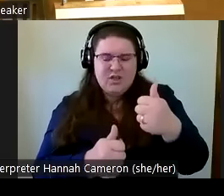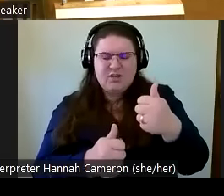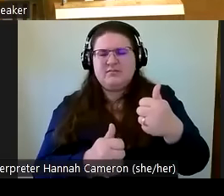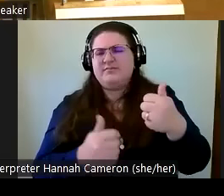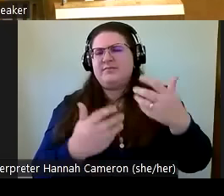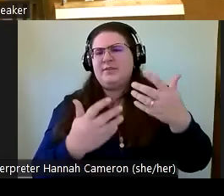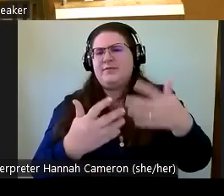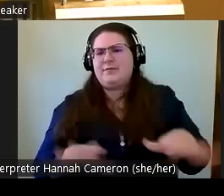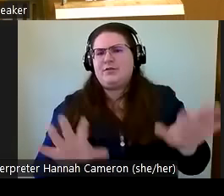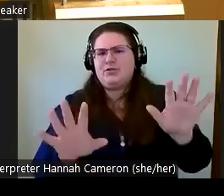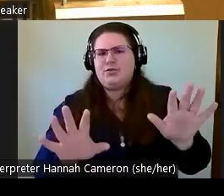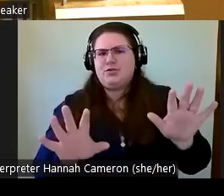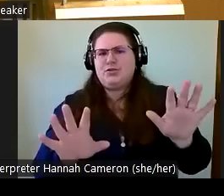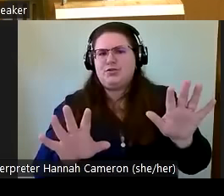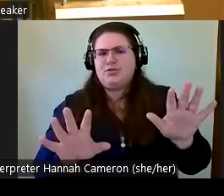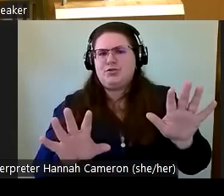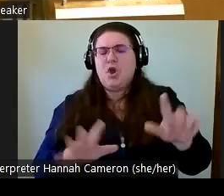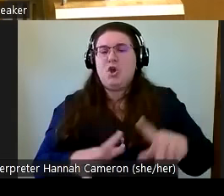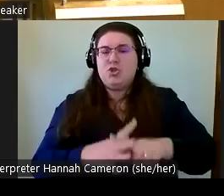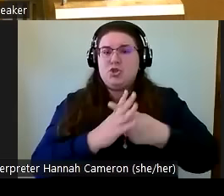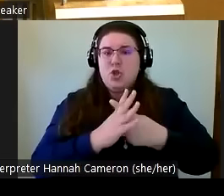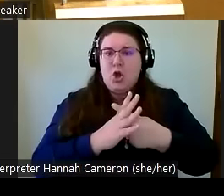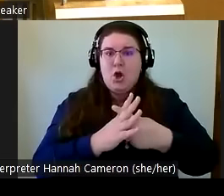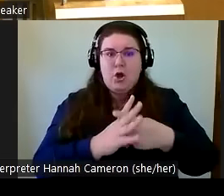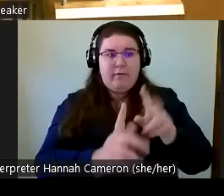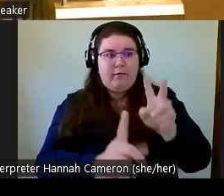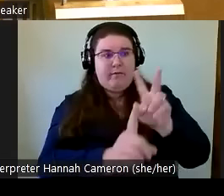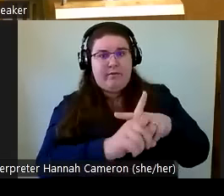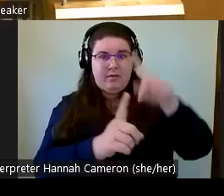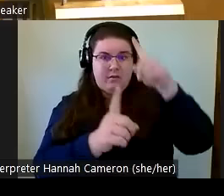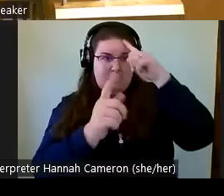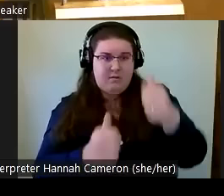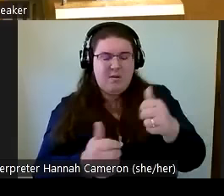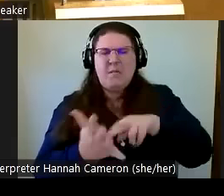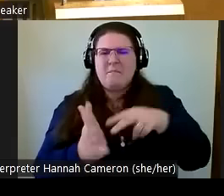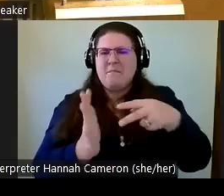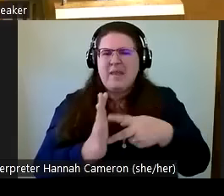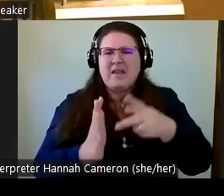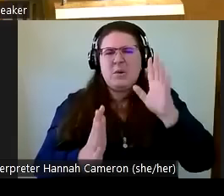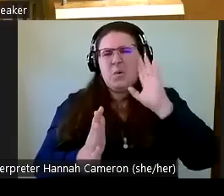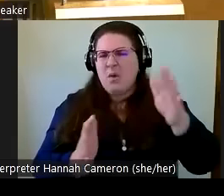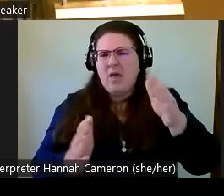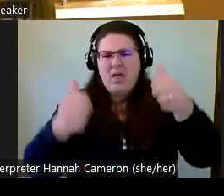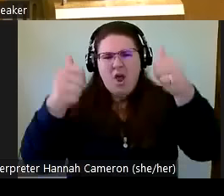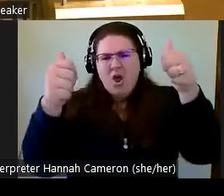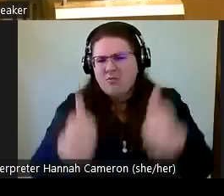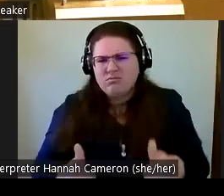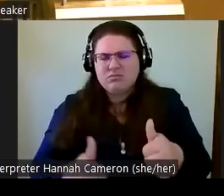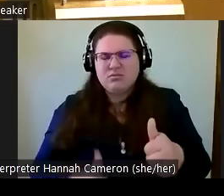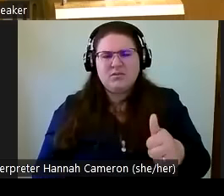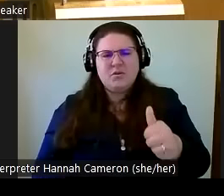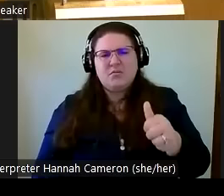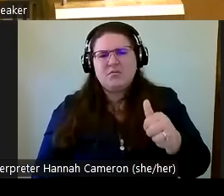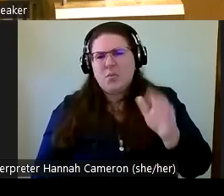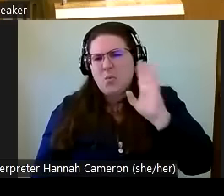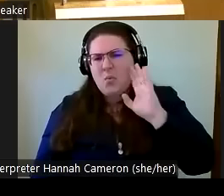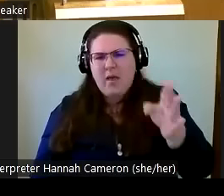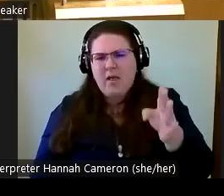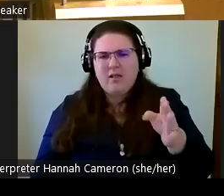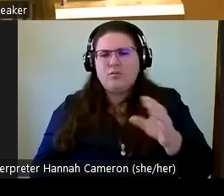this path, this decline is somehow inevitable. And people get a sense of